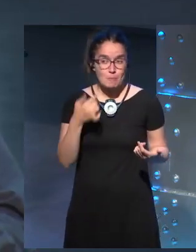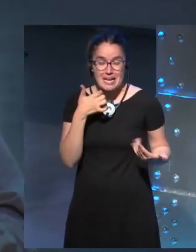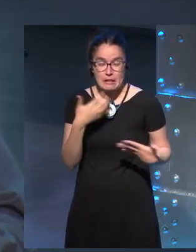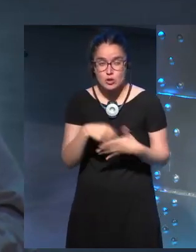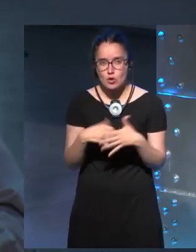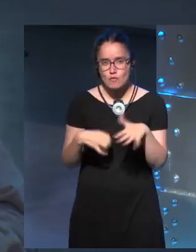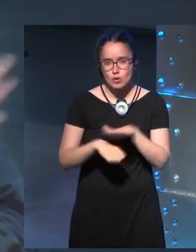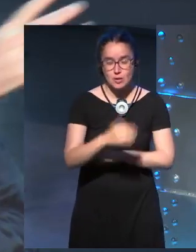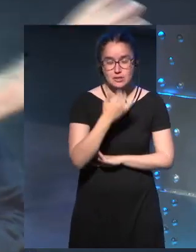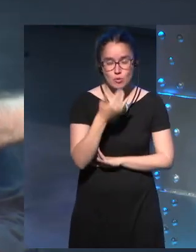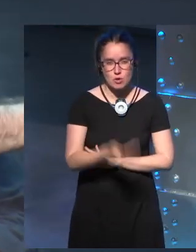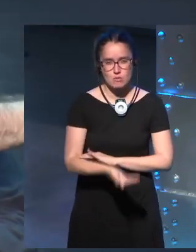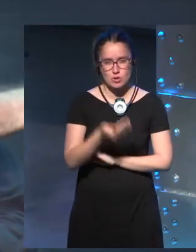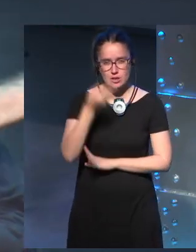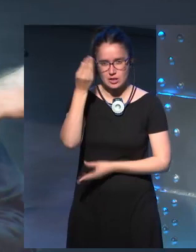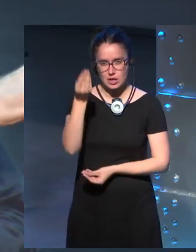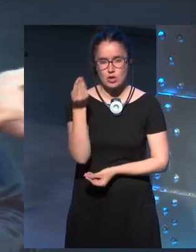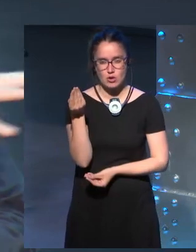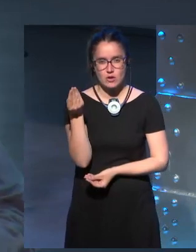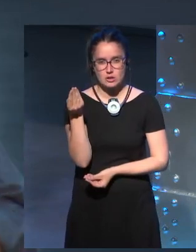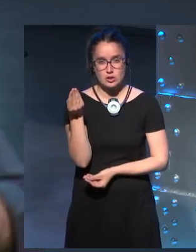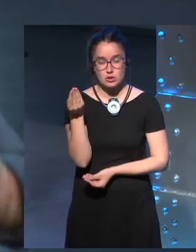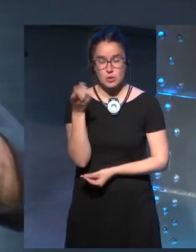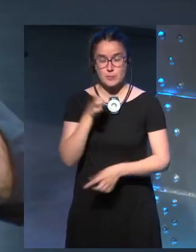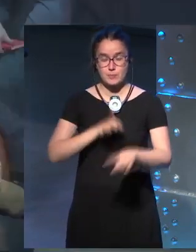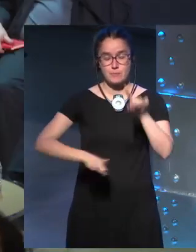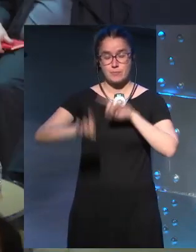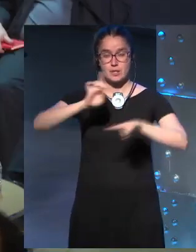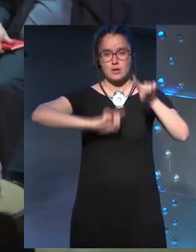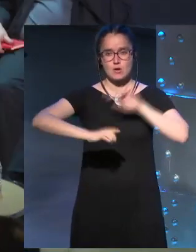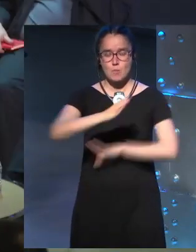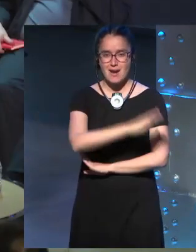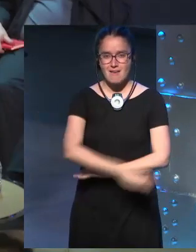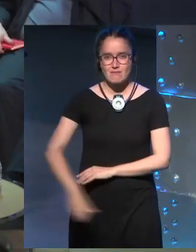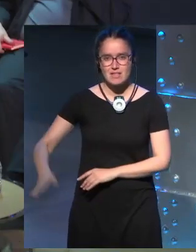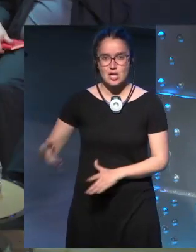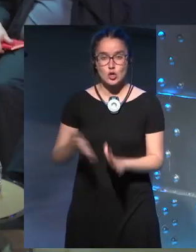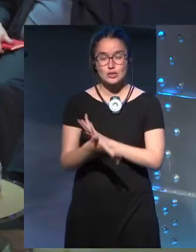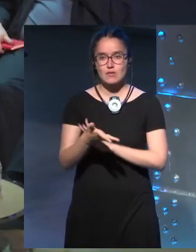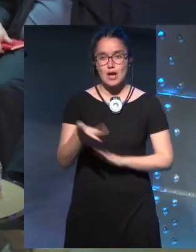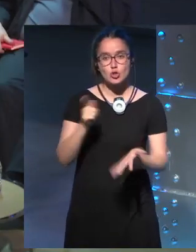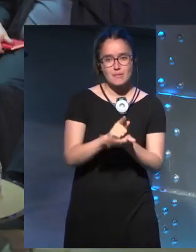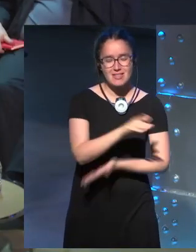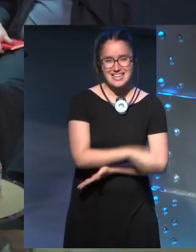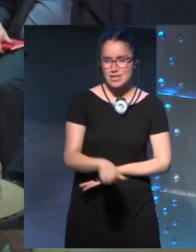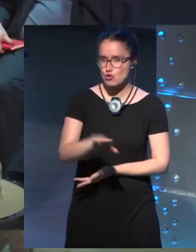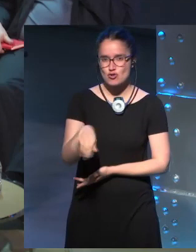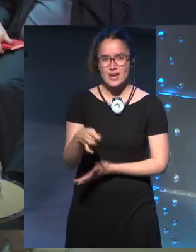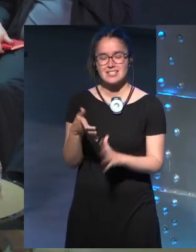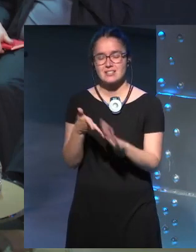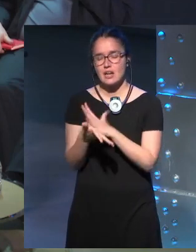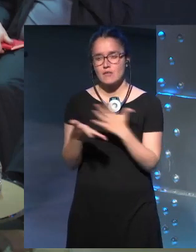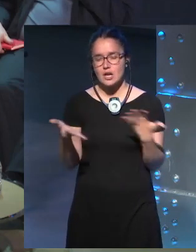really important, which goes back to childhood. It doesn't mean being a child again. It doesn't. But that sense